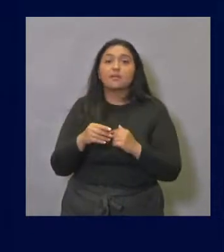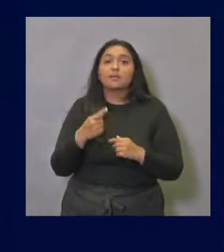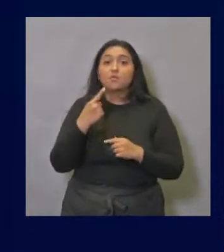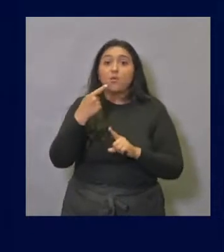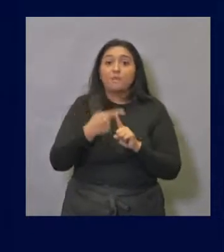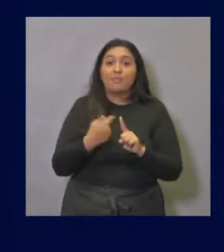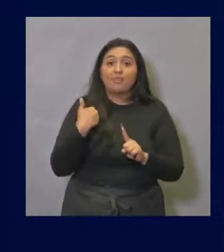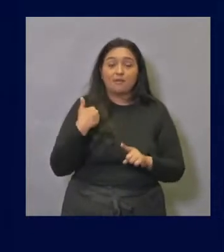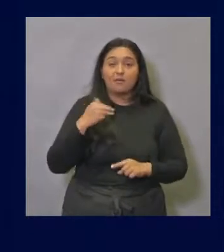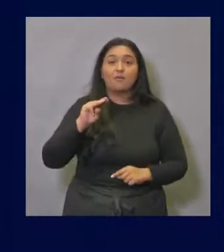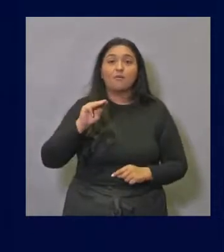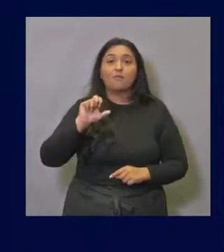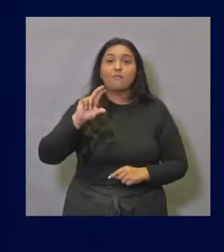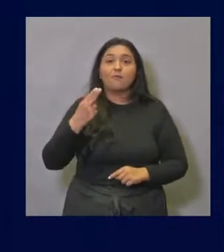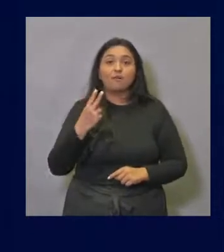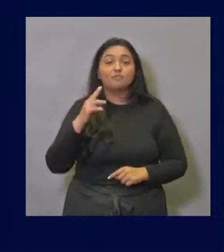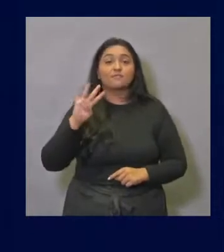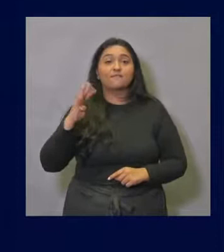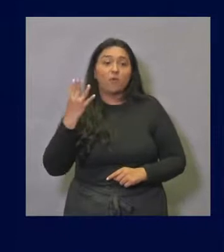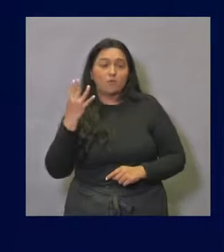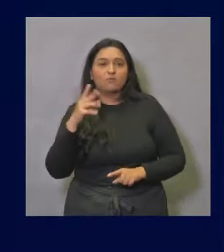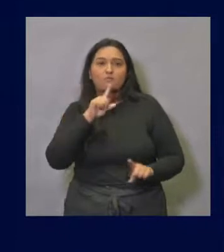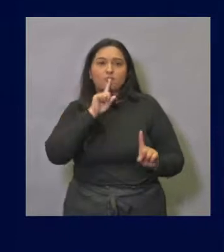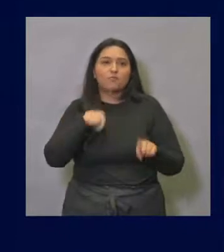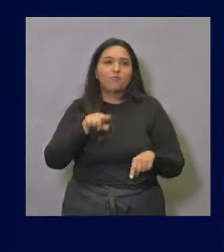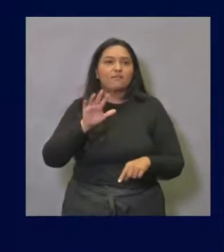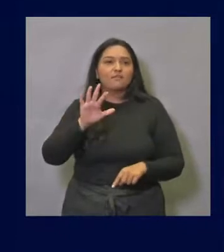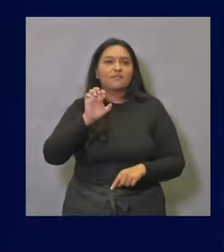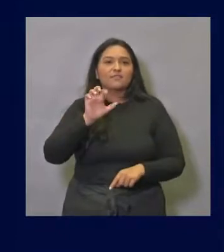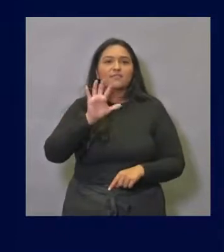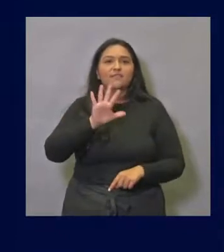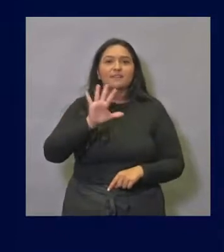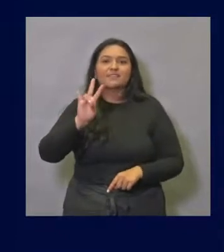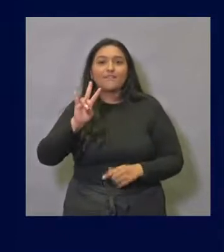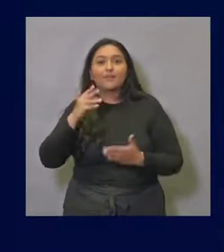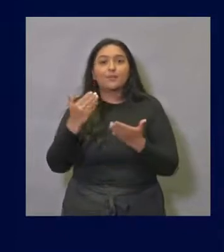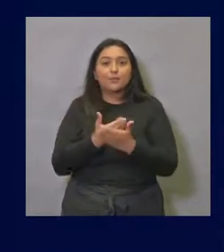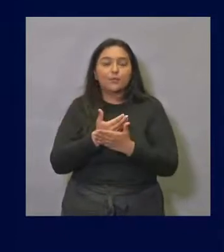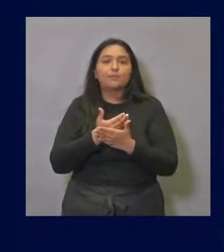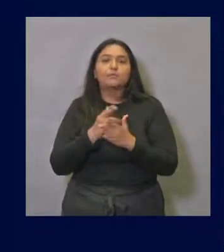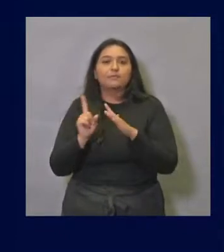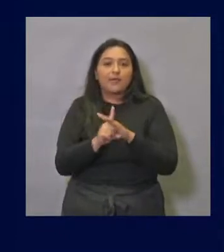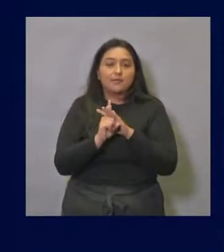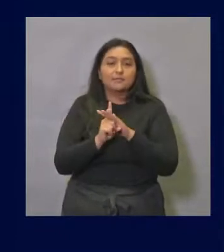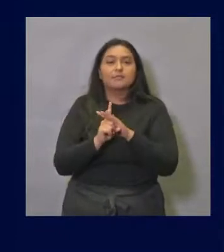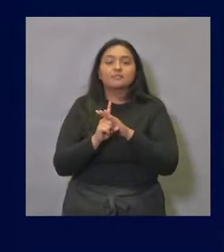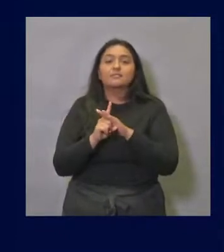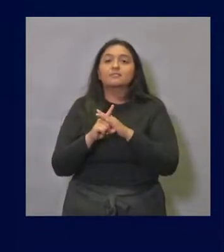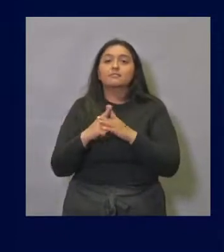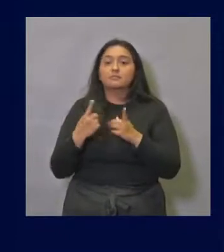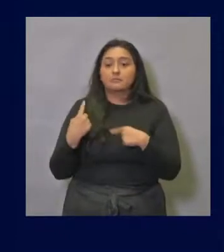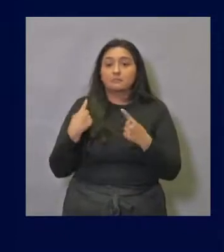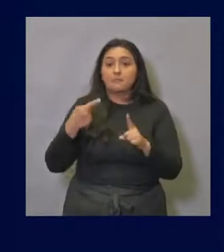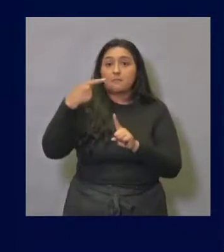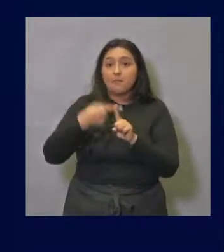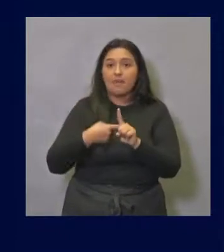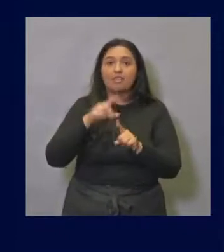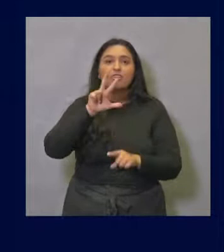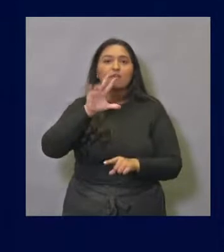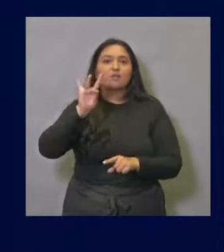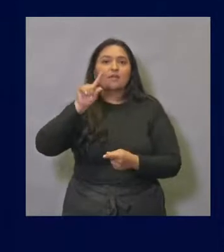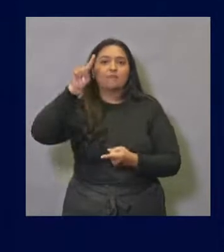reported 657 daily new cases. Since then, we've seen a 38% decrease in the number of daily